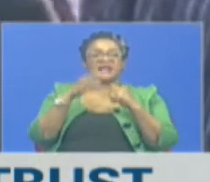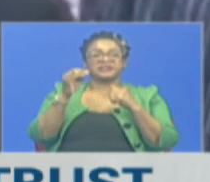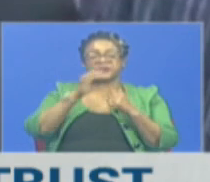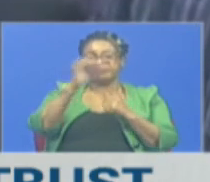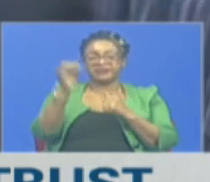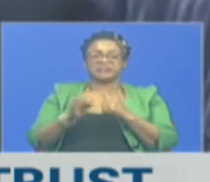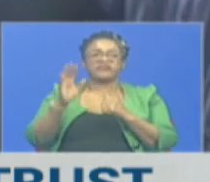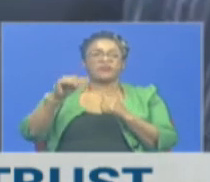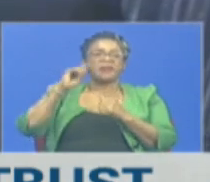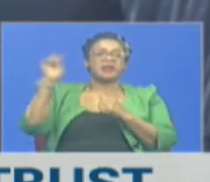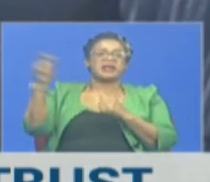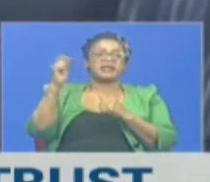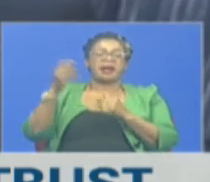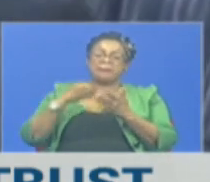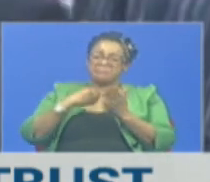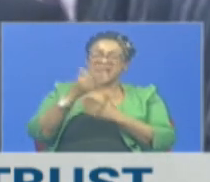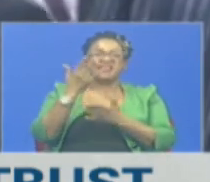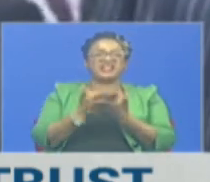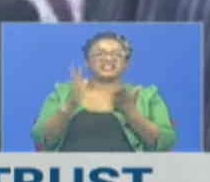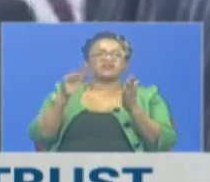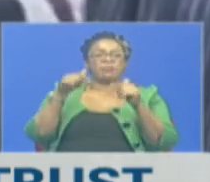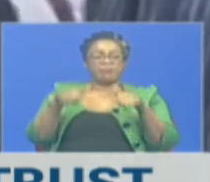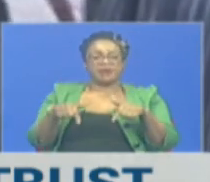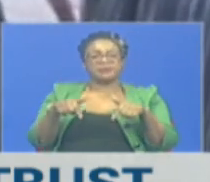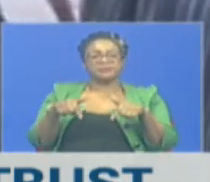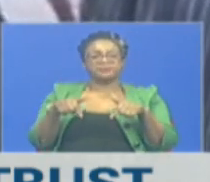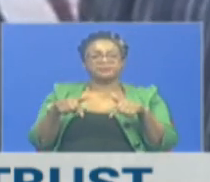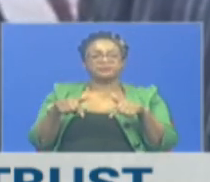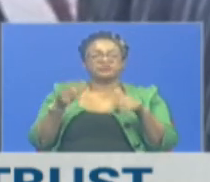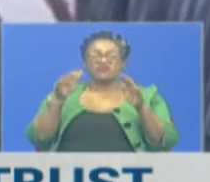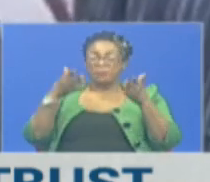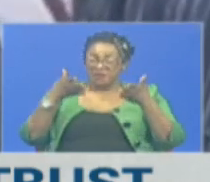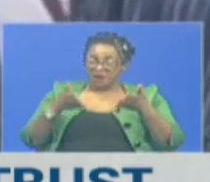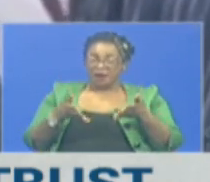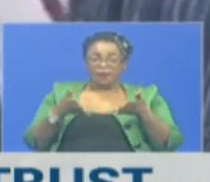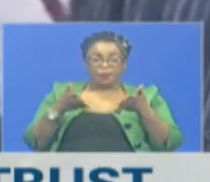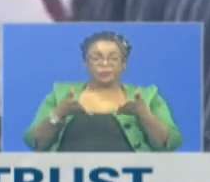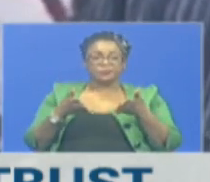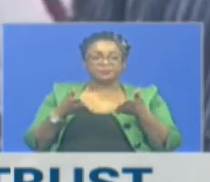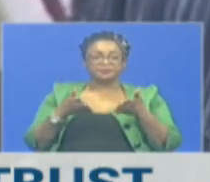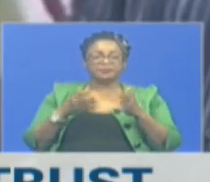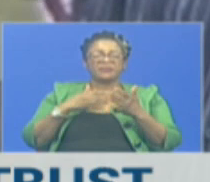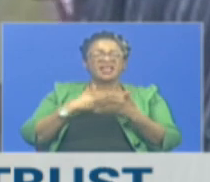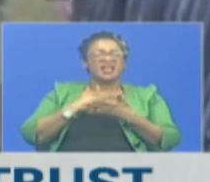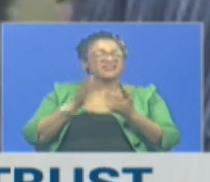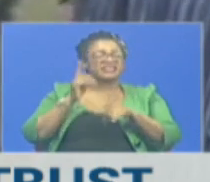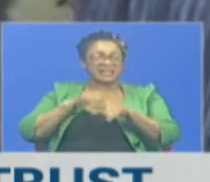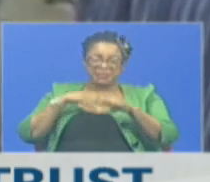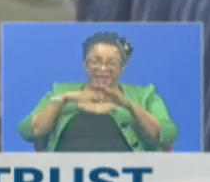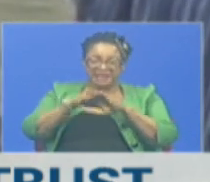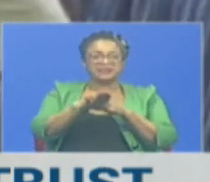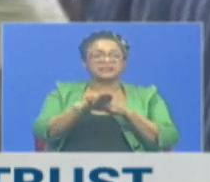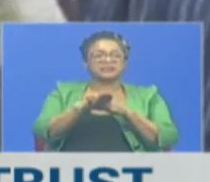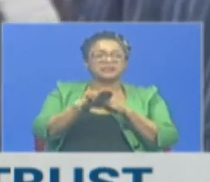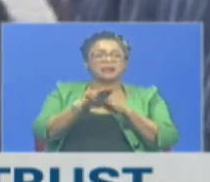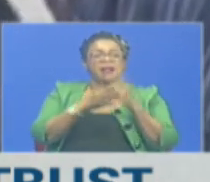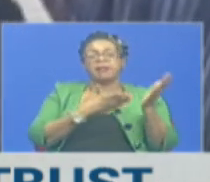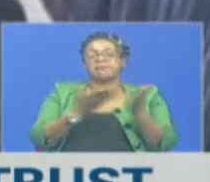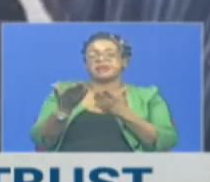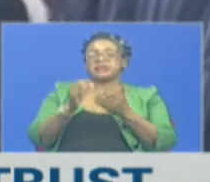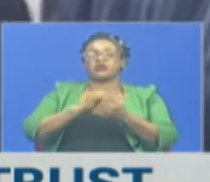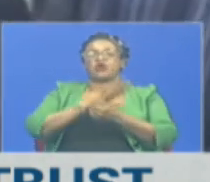Kenya wanakuja kununua kwetu. Sasa kuanzia sasa tuchukue hatua, kwa sababu kila wanapoingia ndani ya nchi yetu wanatuletea ugonjwa wa